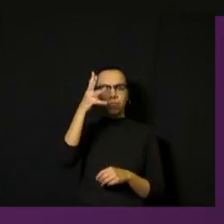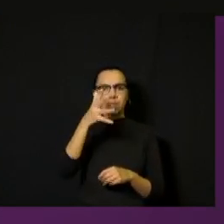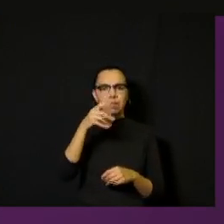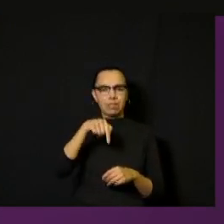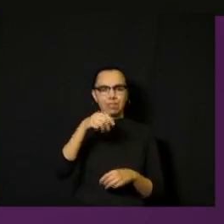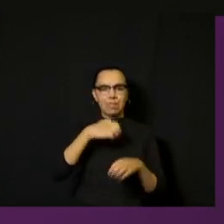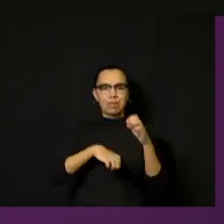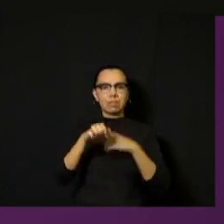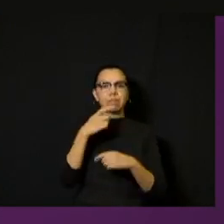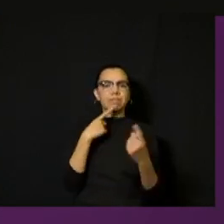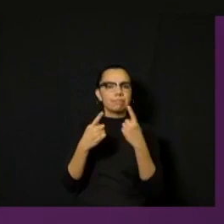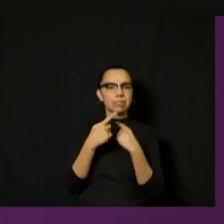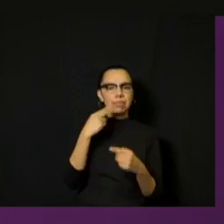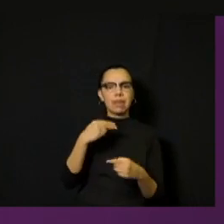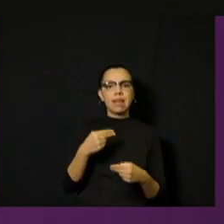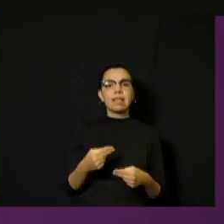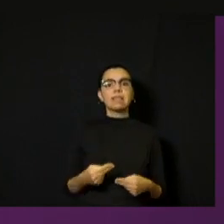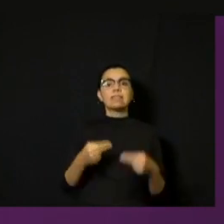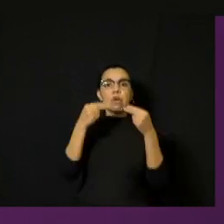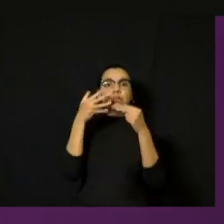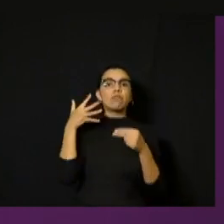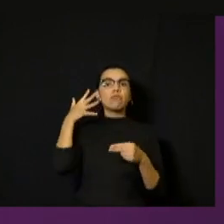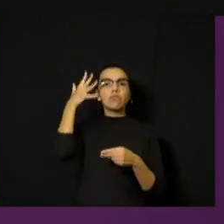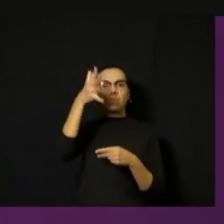this company. That's why we call this talk